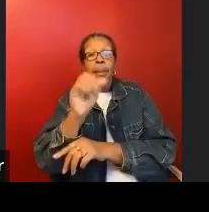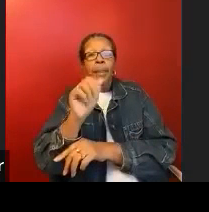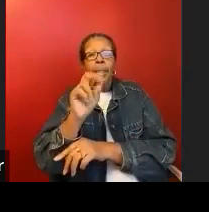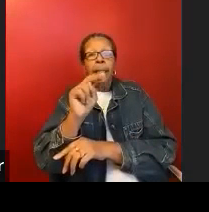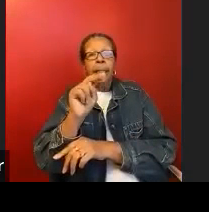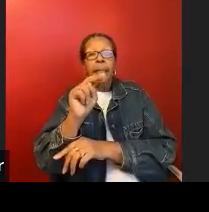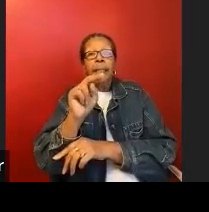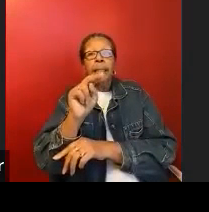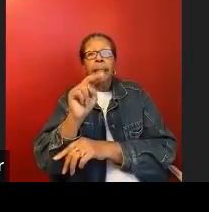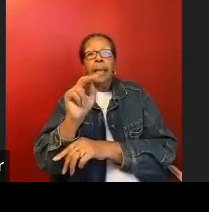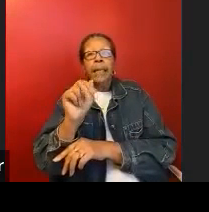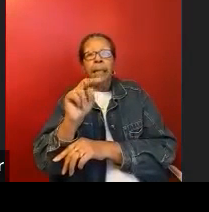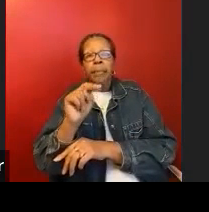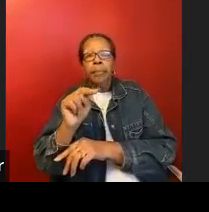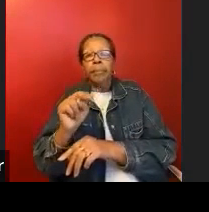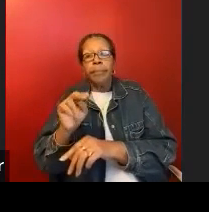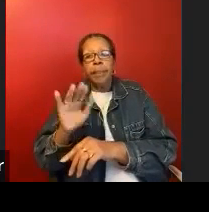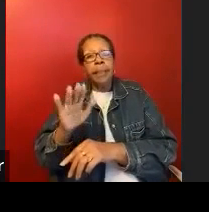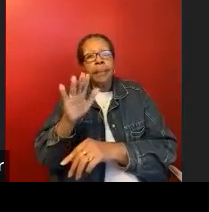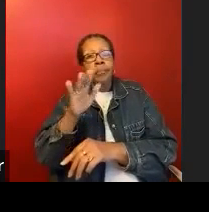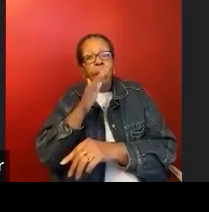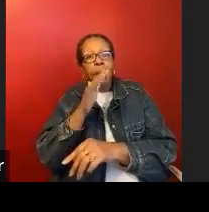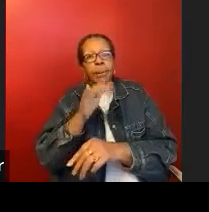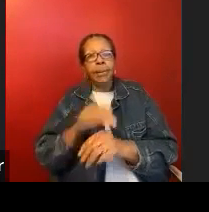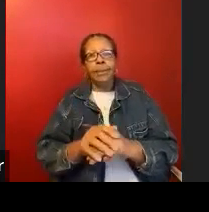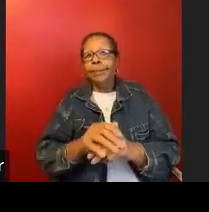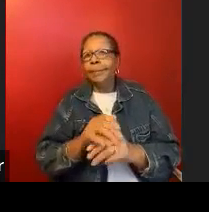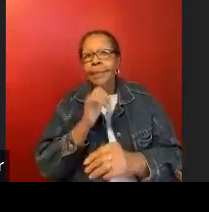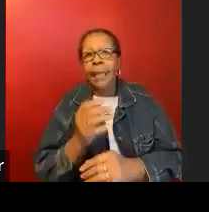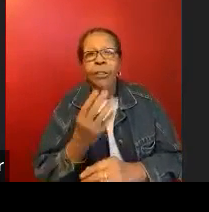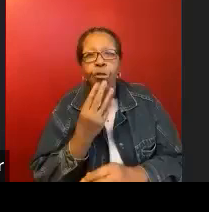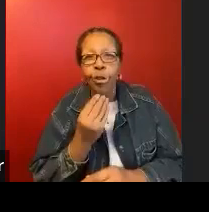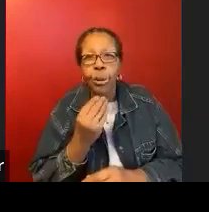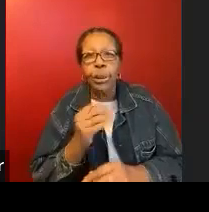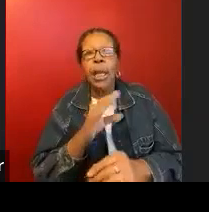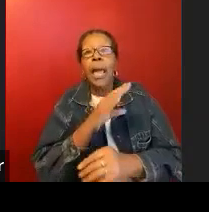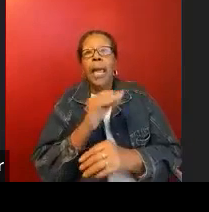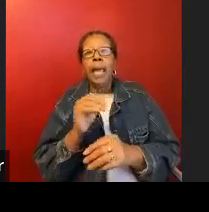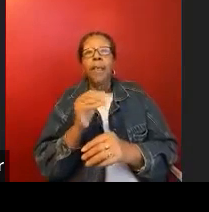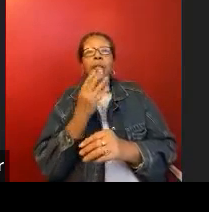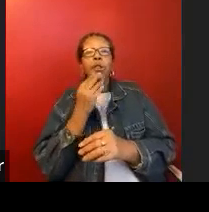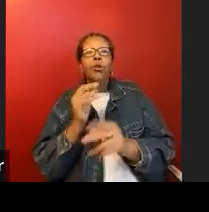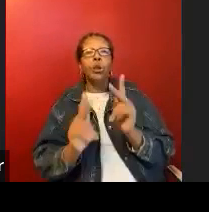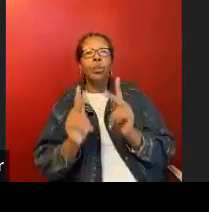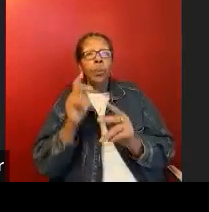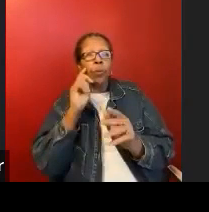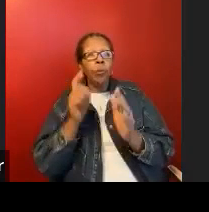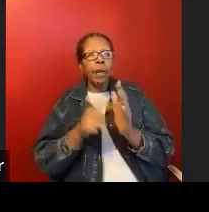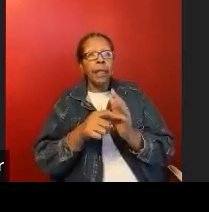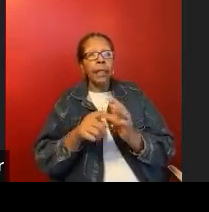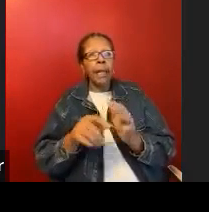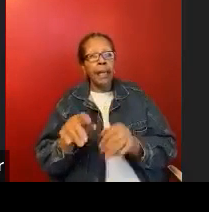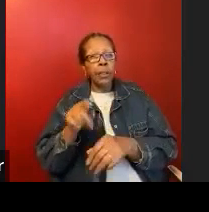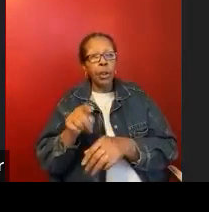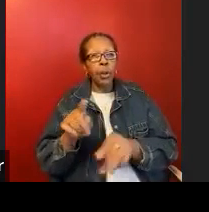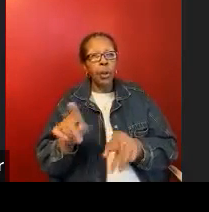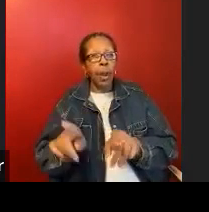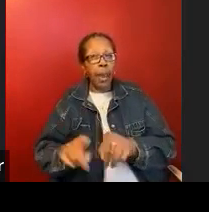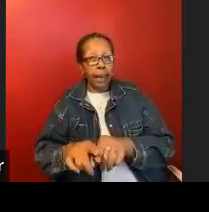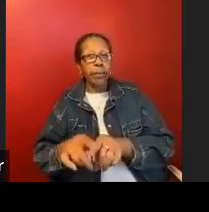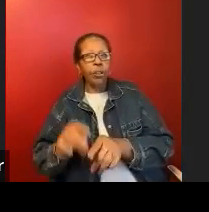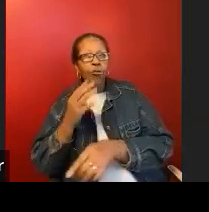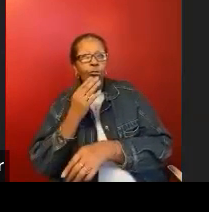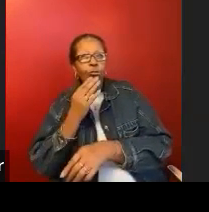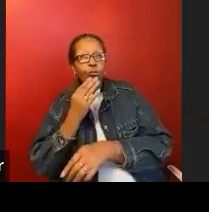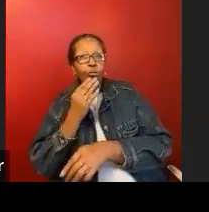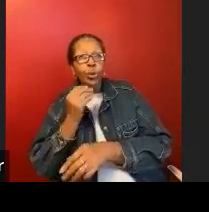not Jewish. And the Jewish people would recognize you as a Jew based on whether or not your mother was Jewish. Your dad